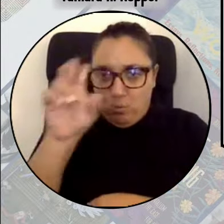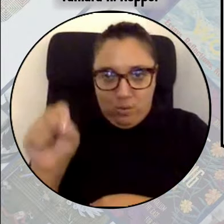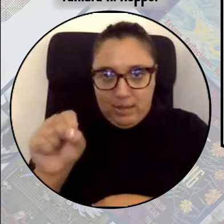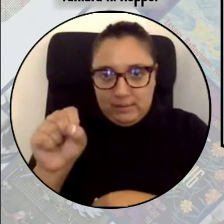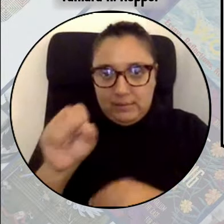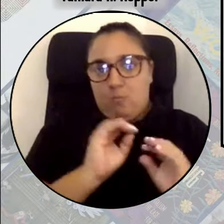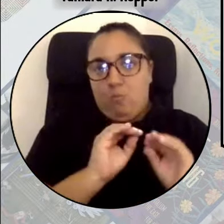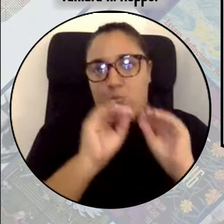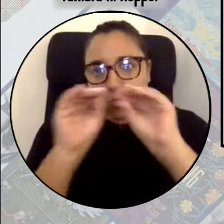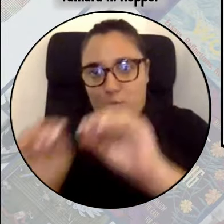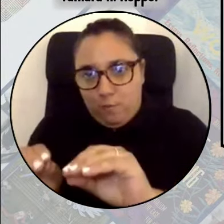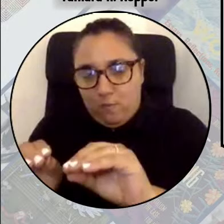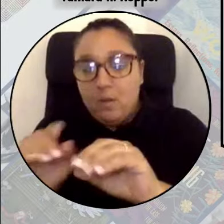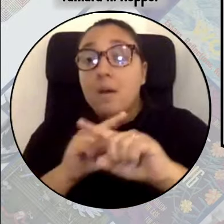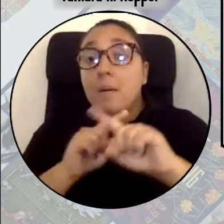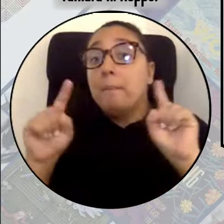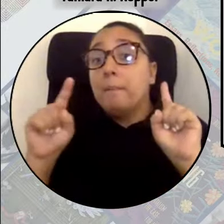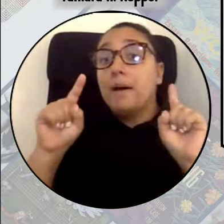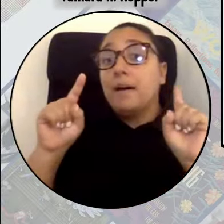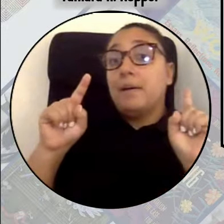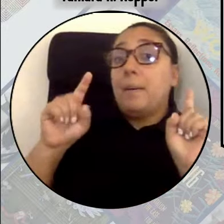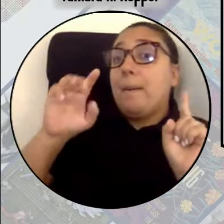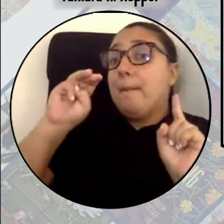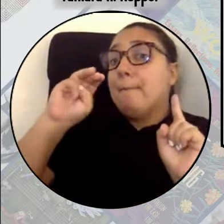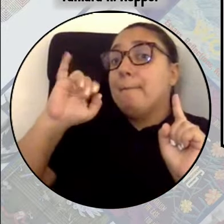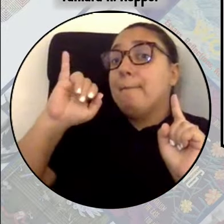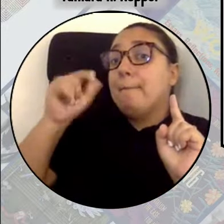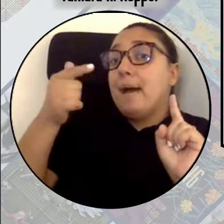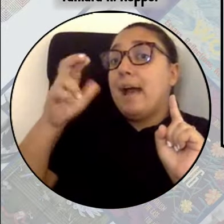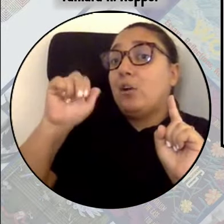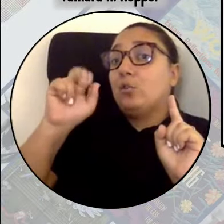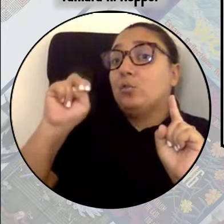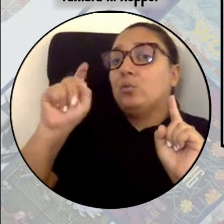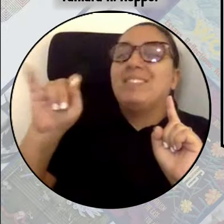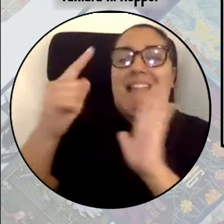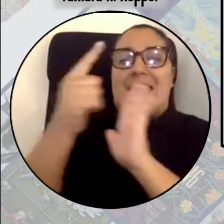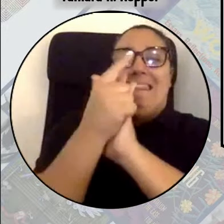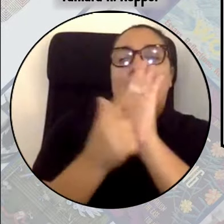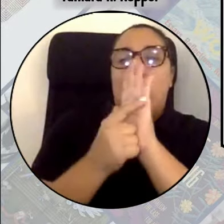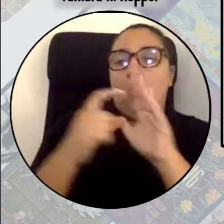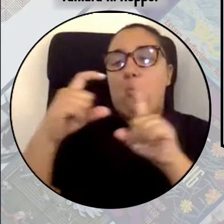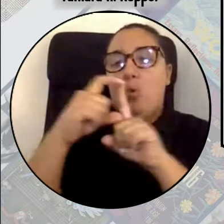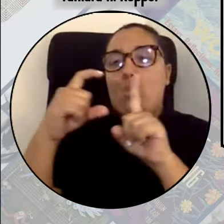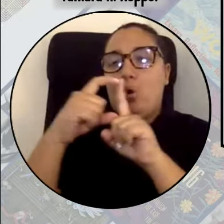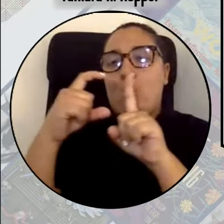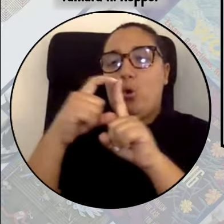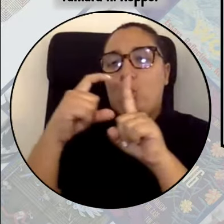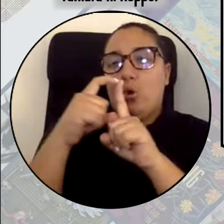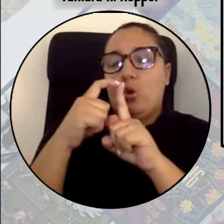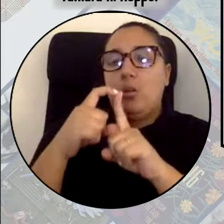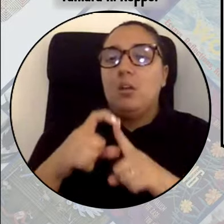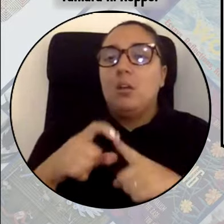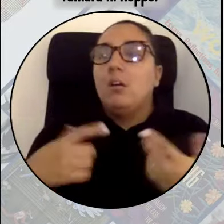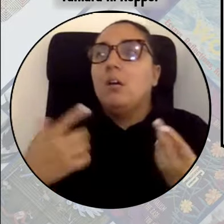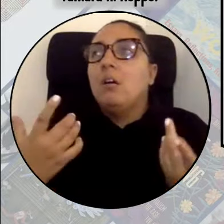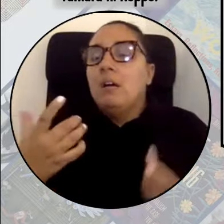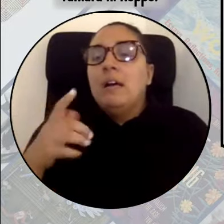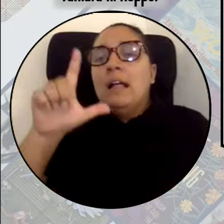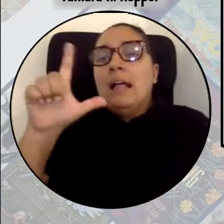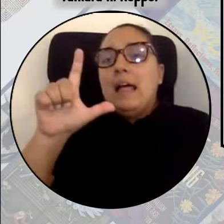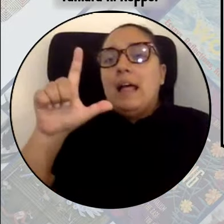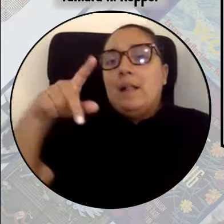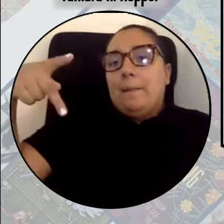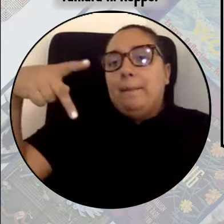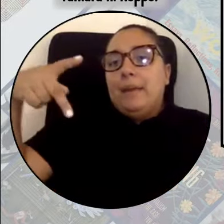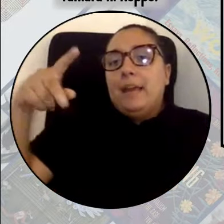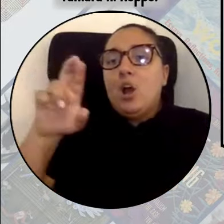immigrant is the legal term that is used, and this is something that is known as kind of an LPR status, lawful permanent